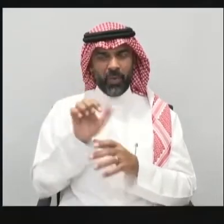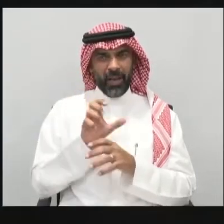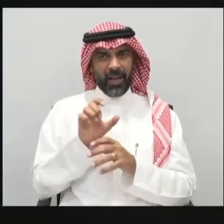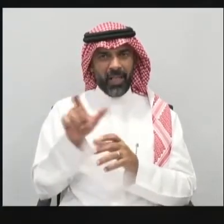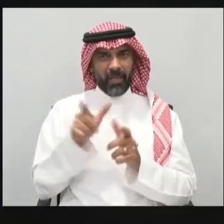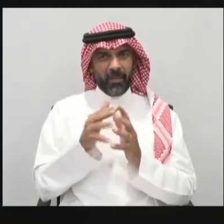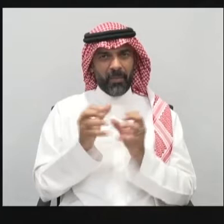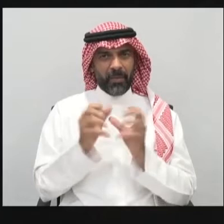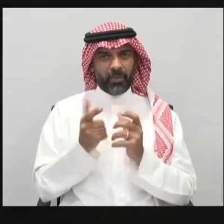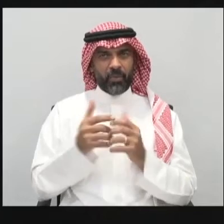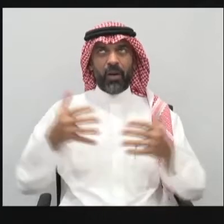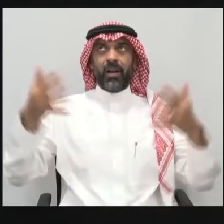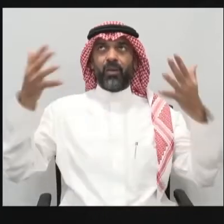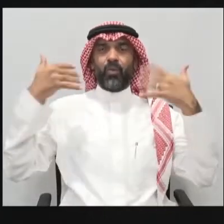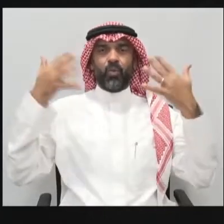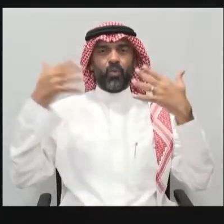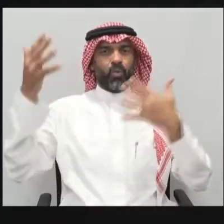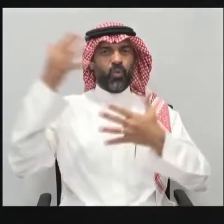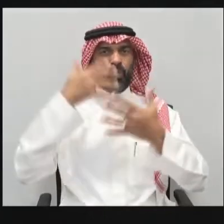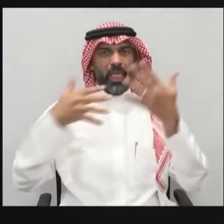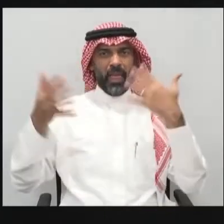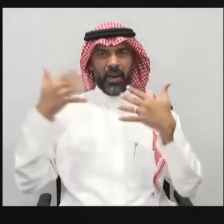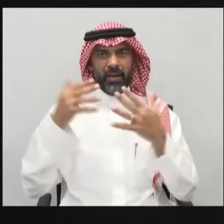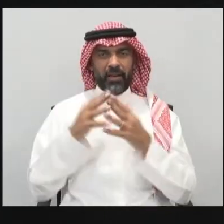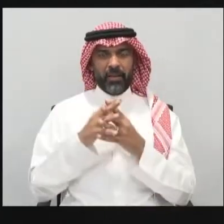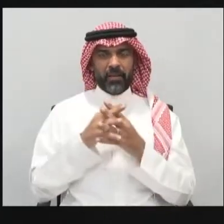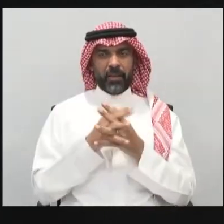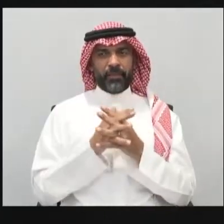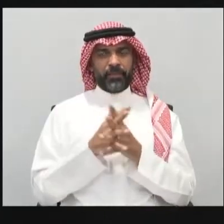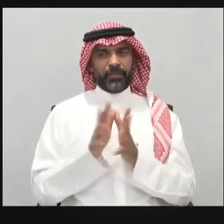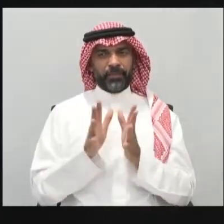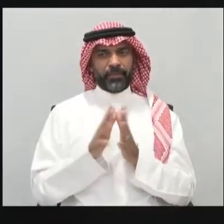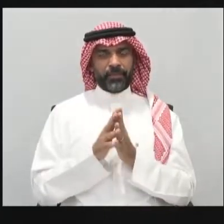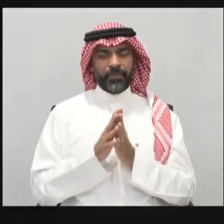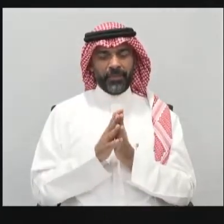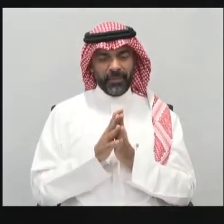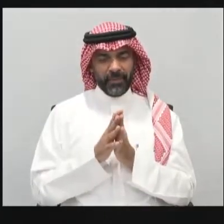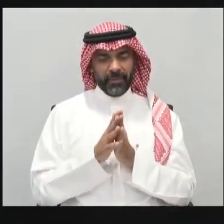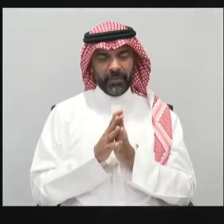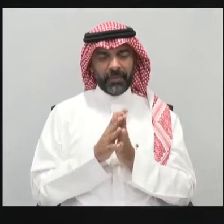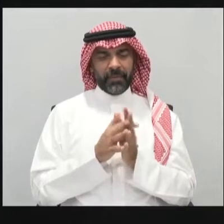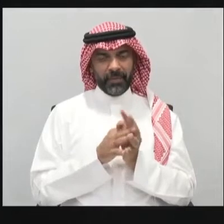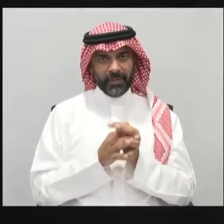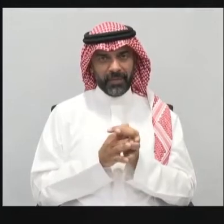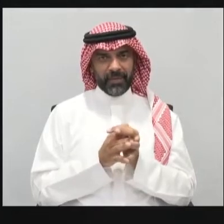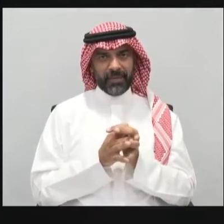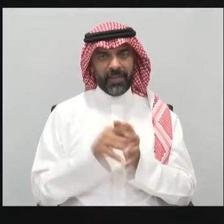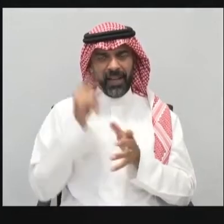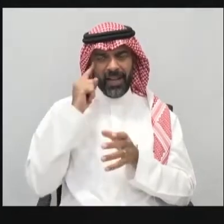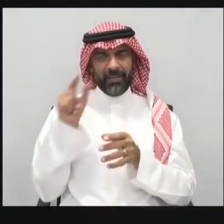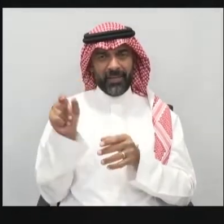right? What's the name of this unit? The name of this unit is days and